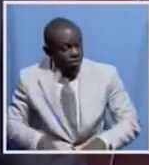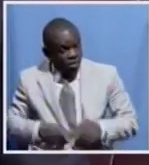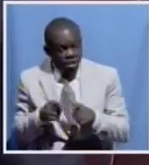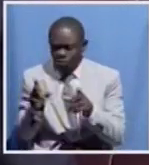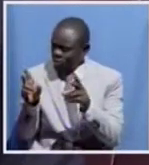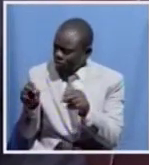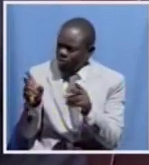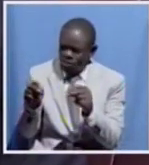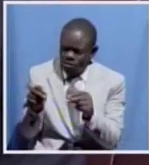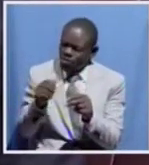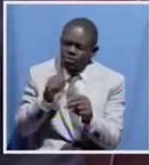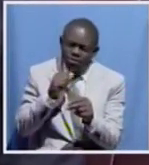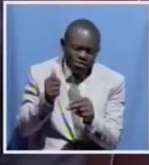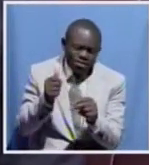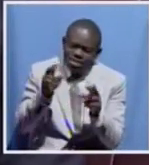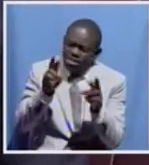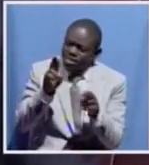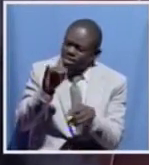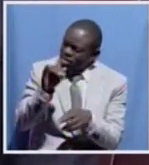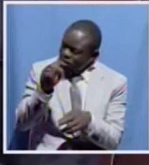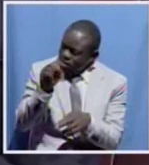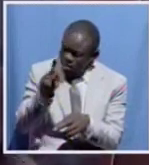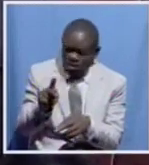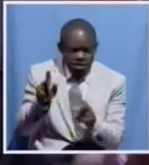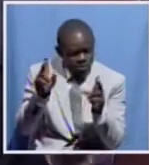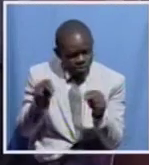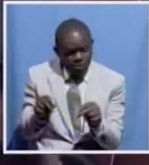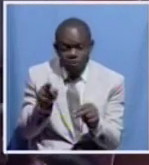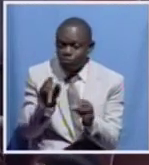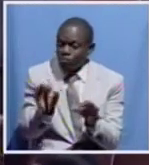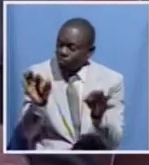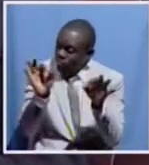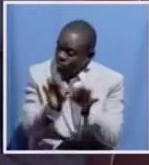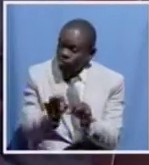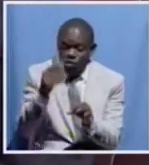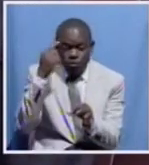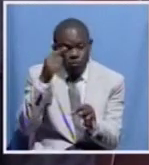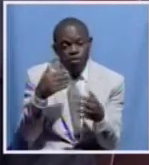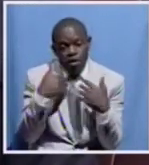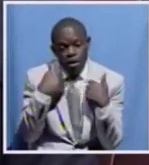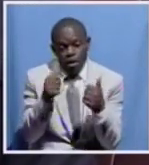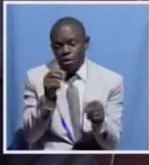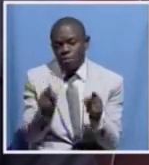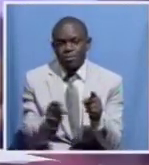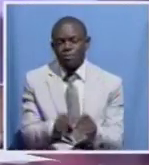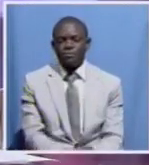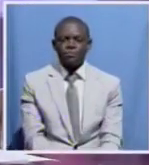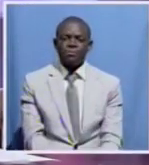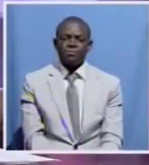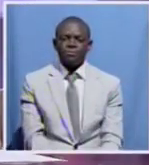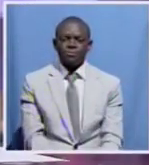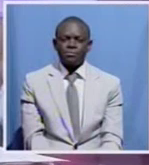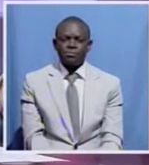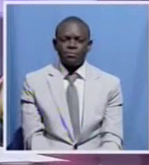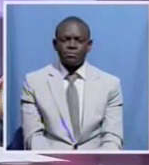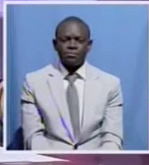worth the challenge to go on, because you are doing it for the greater good of your country. You raised an issue on